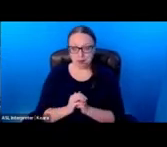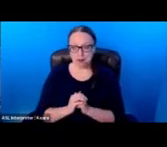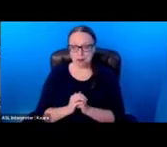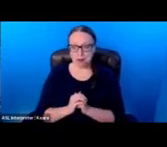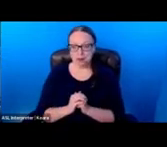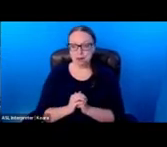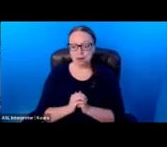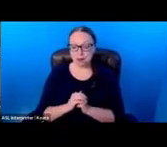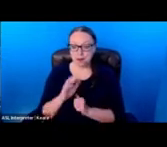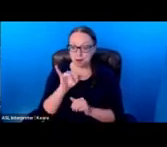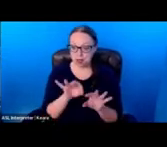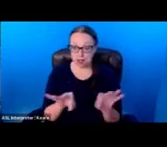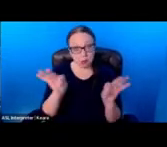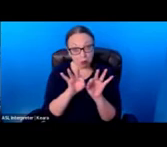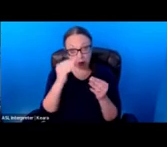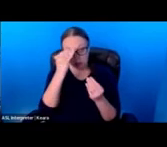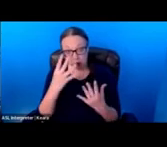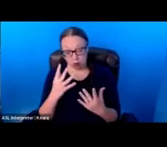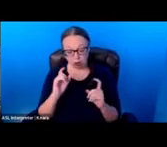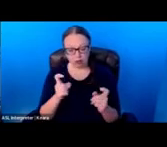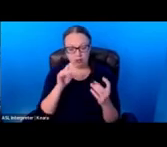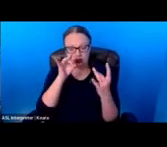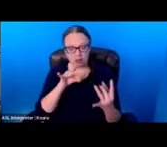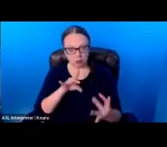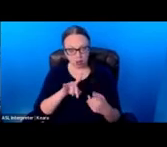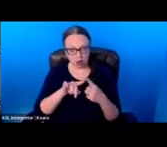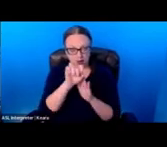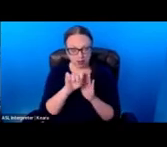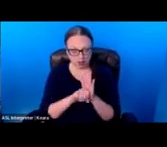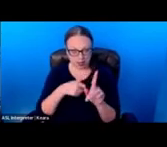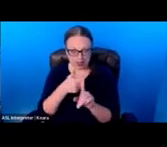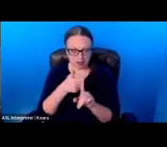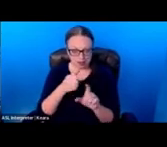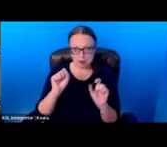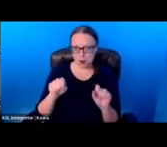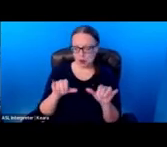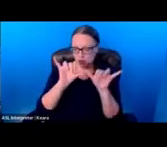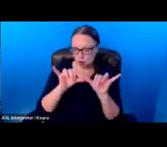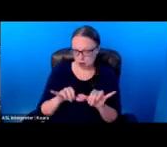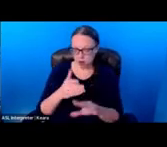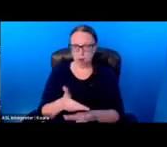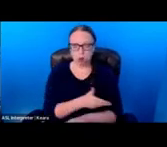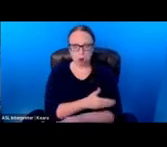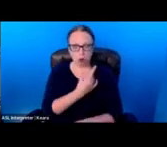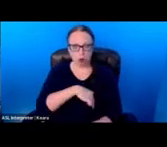This crucial information gives feedback to states so that they can measure and improve the quality of their